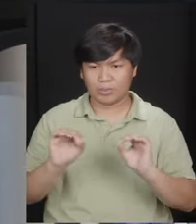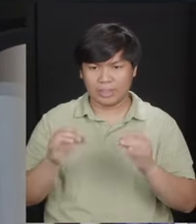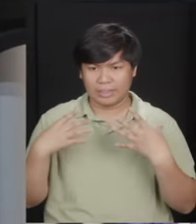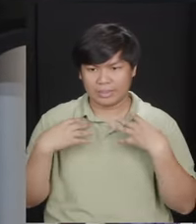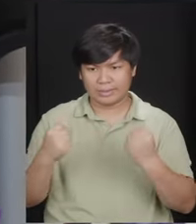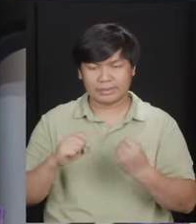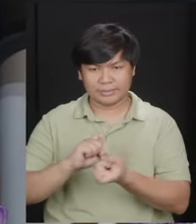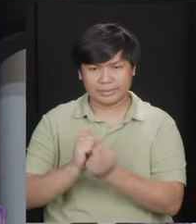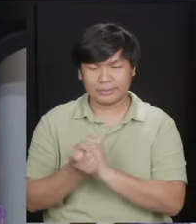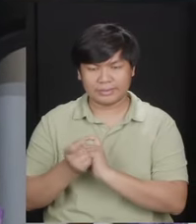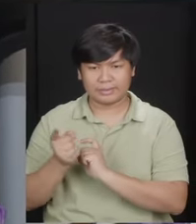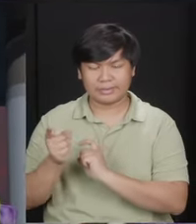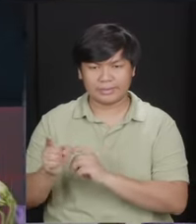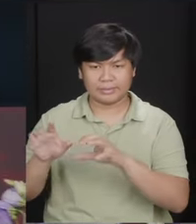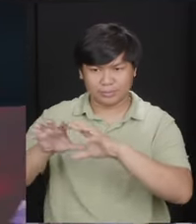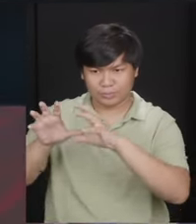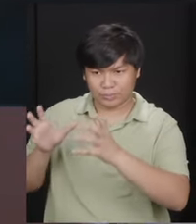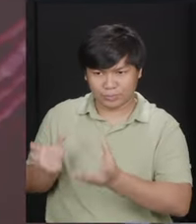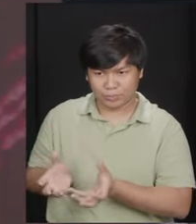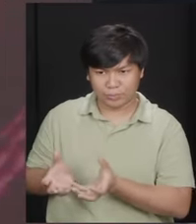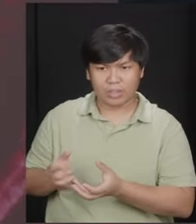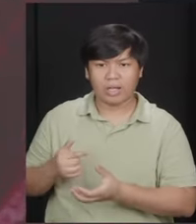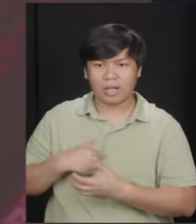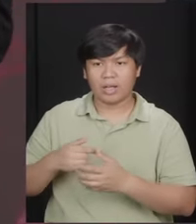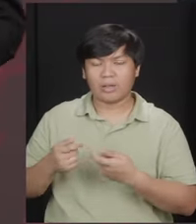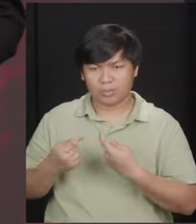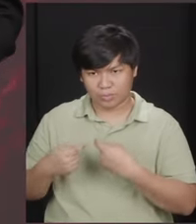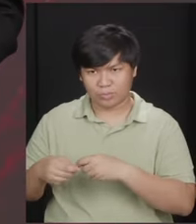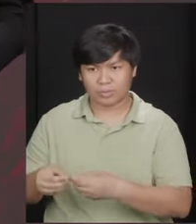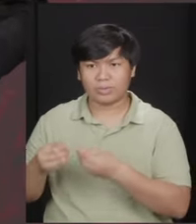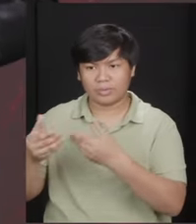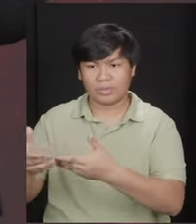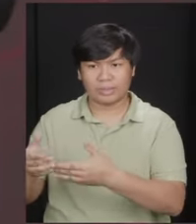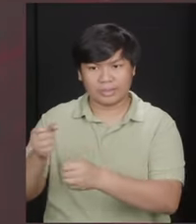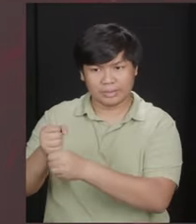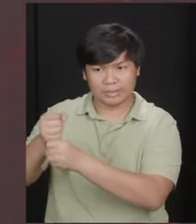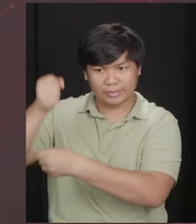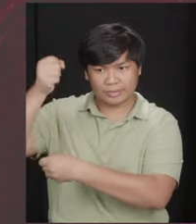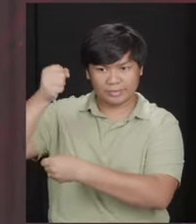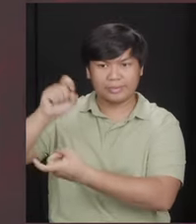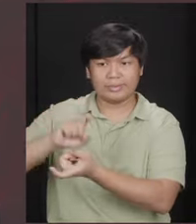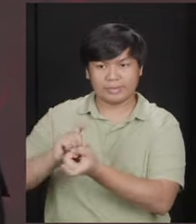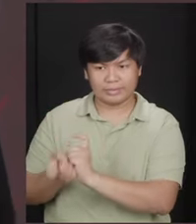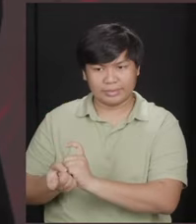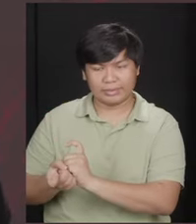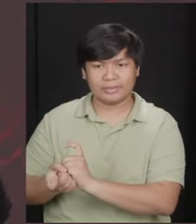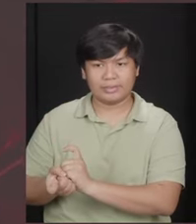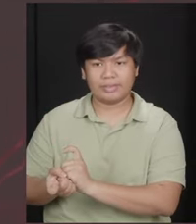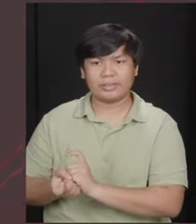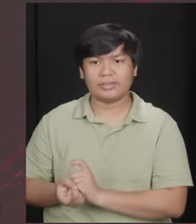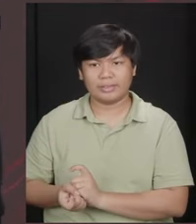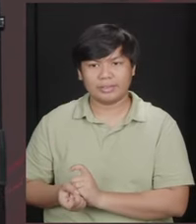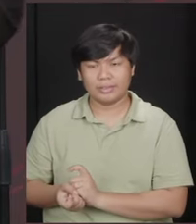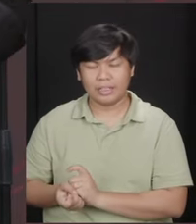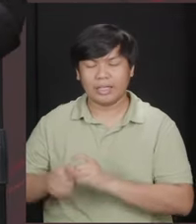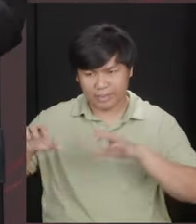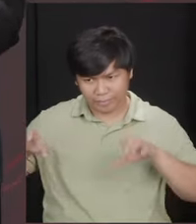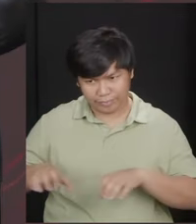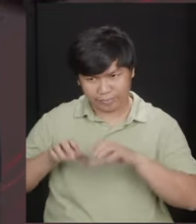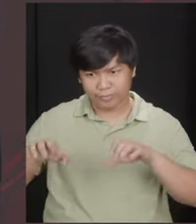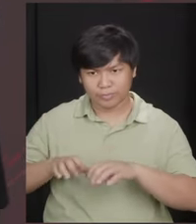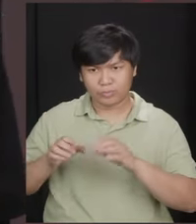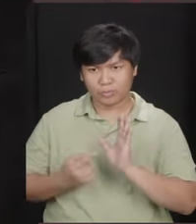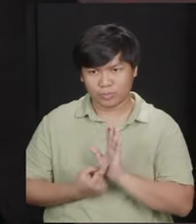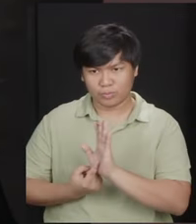to change her tires. So I'll go out in the rain, give her my umbrella, and change her tires for me. Proactive. You get the